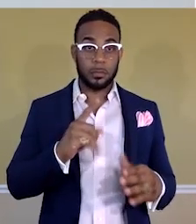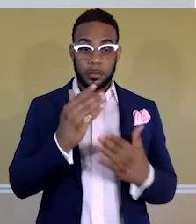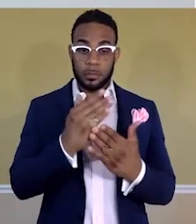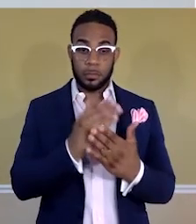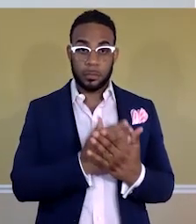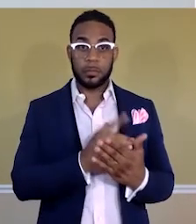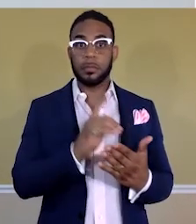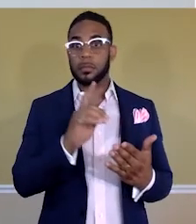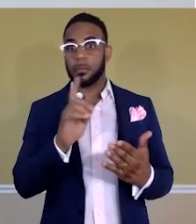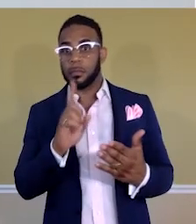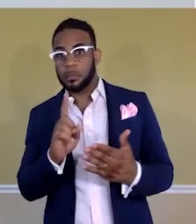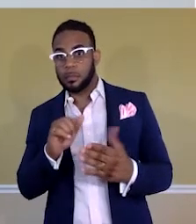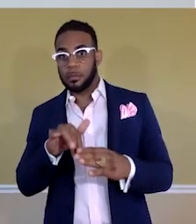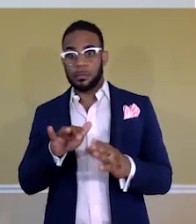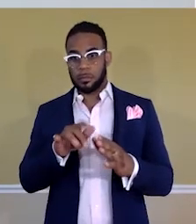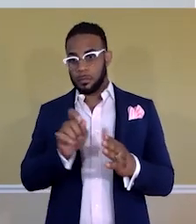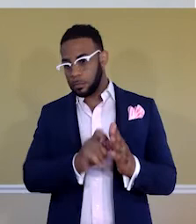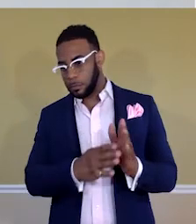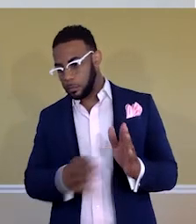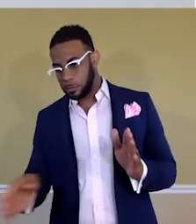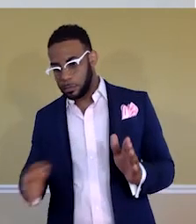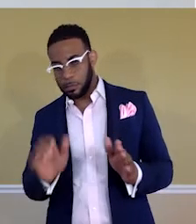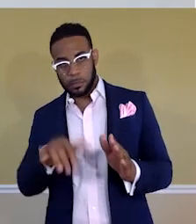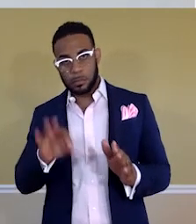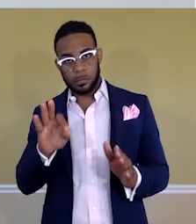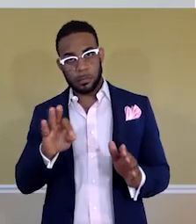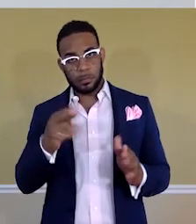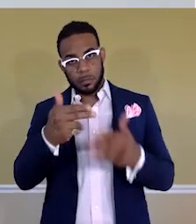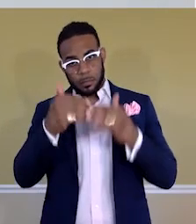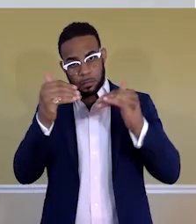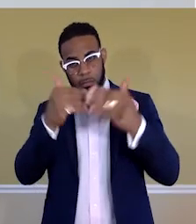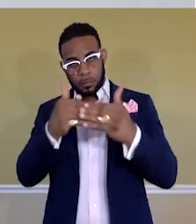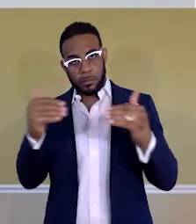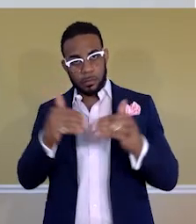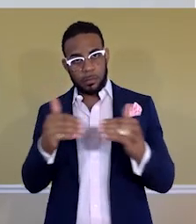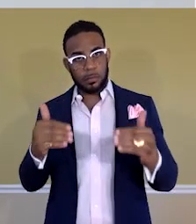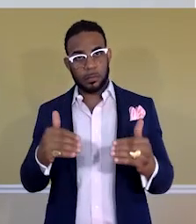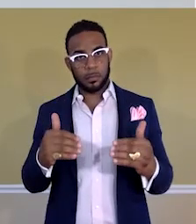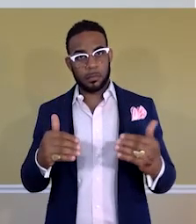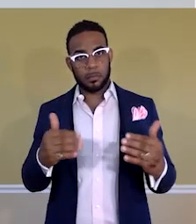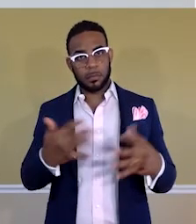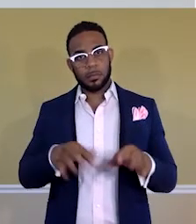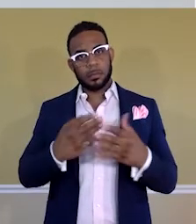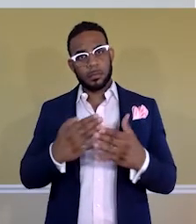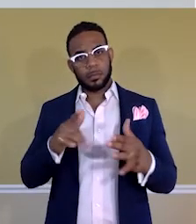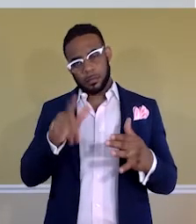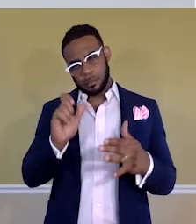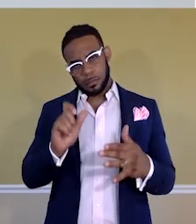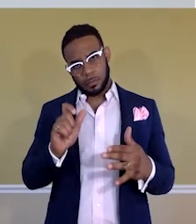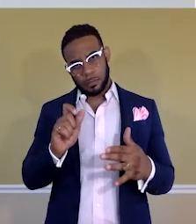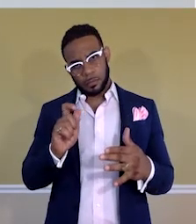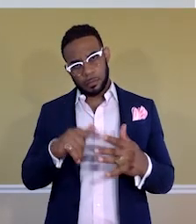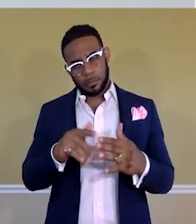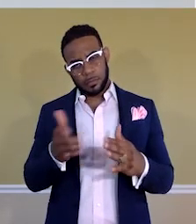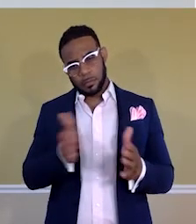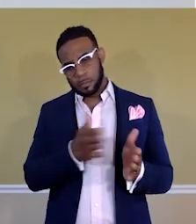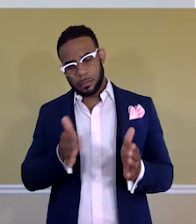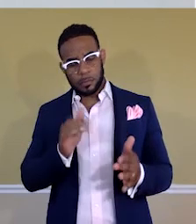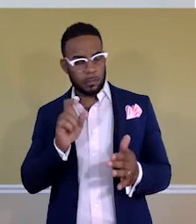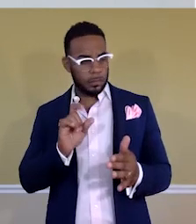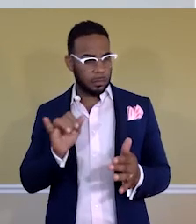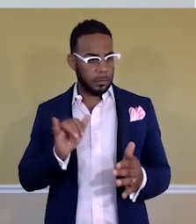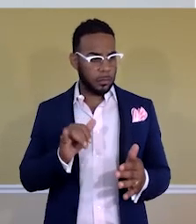list where in your journal you can find the high level important things that you need to flip to, such